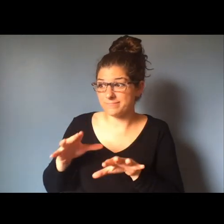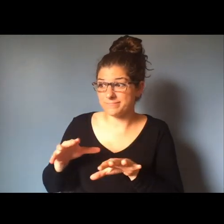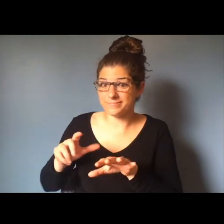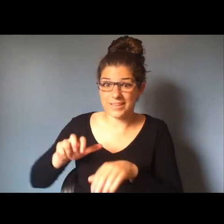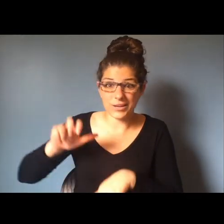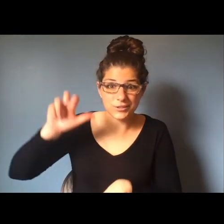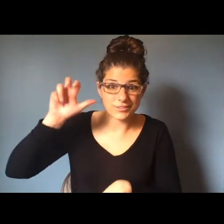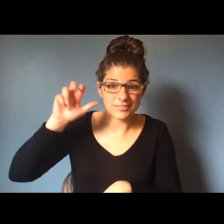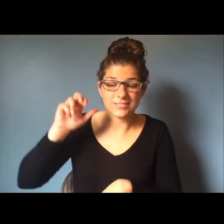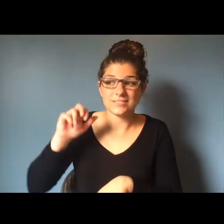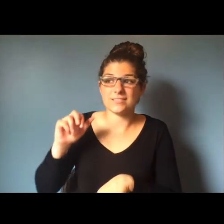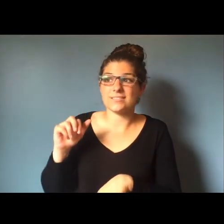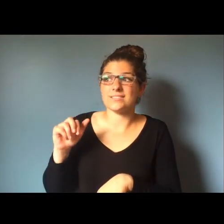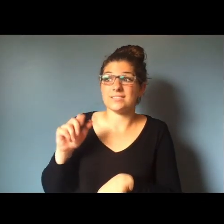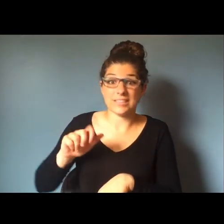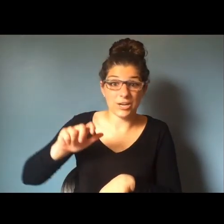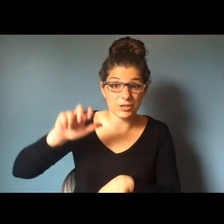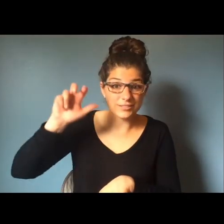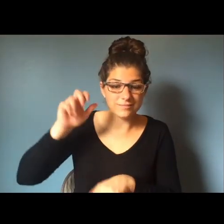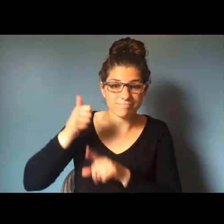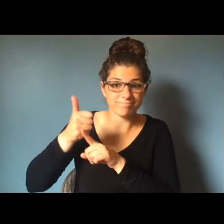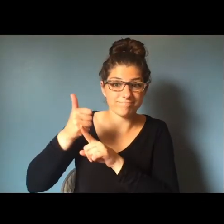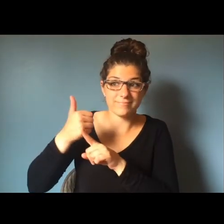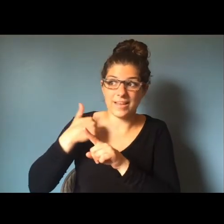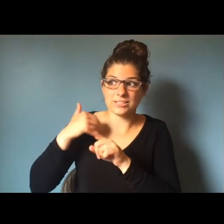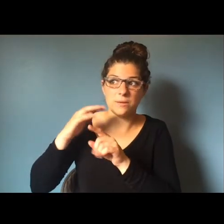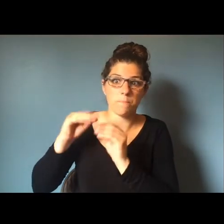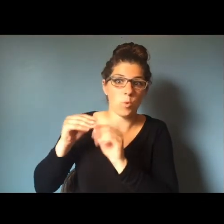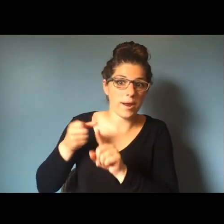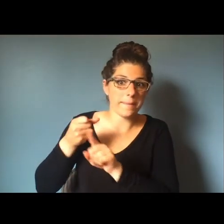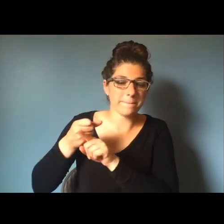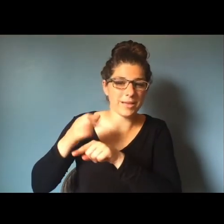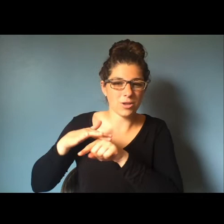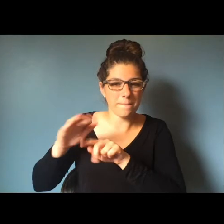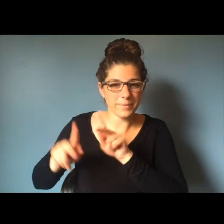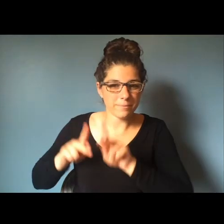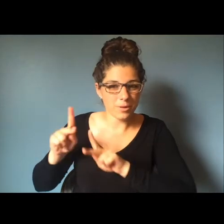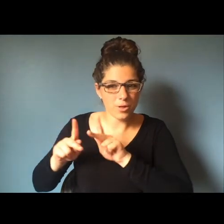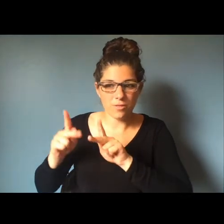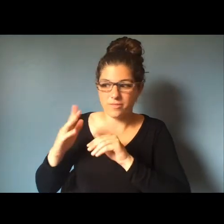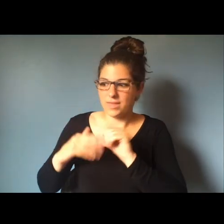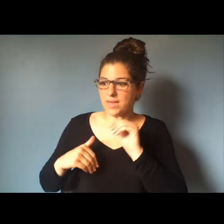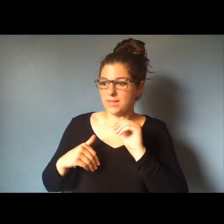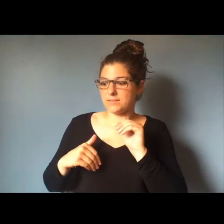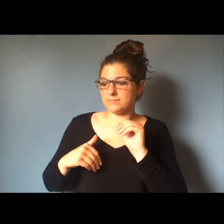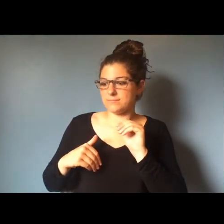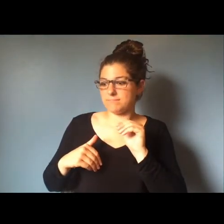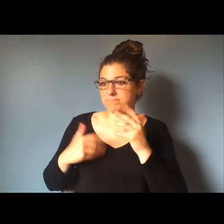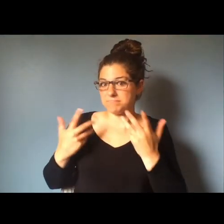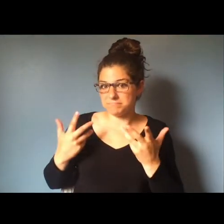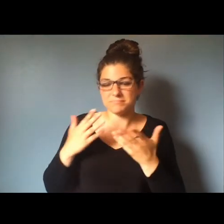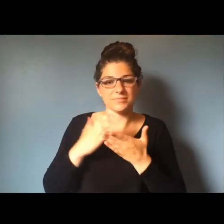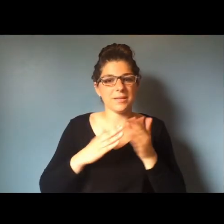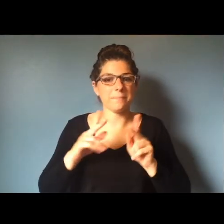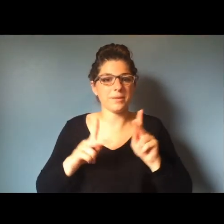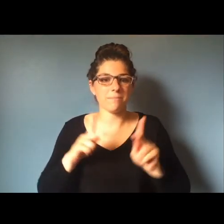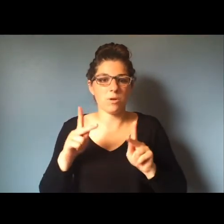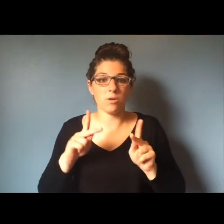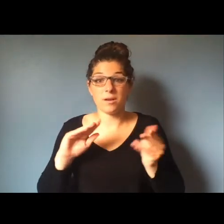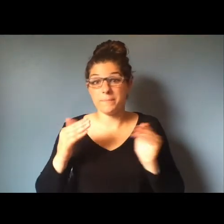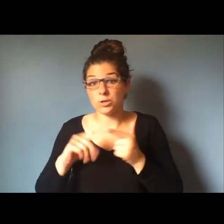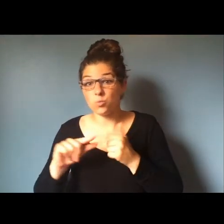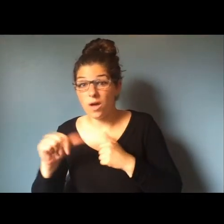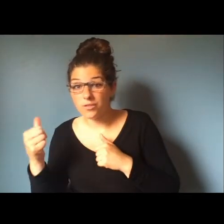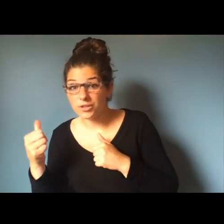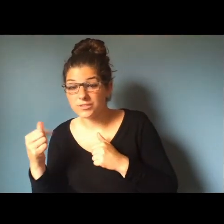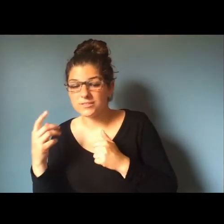upstairs. Going upstairs has a greater impact on people than, I mean, some people compared to others